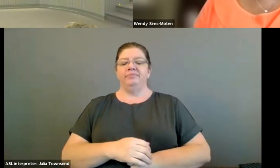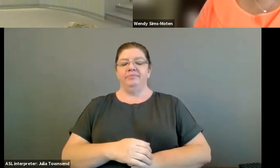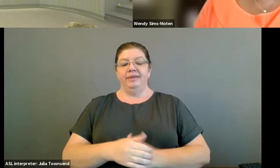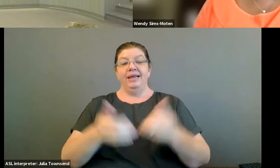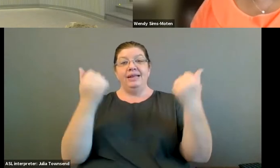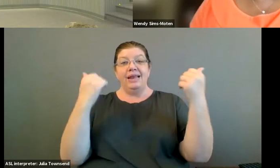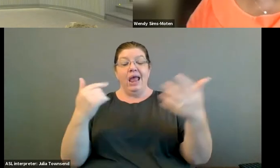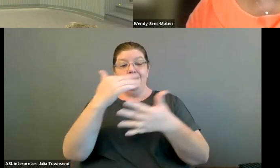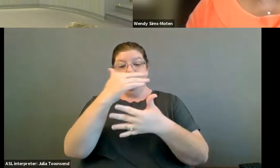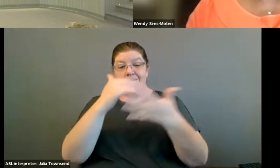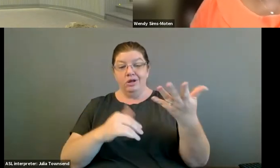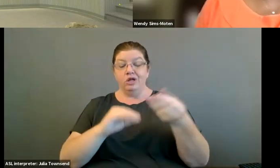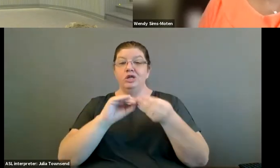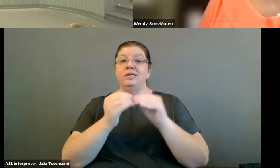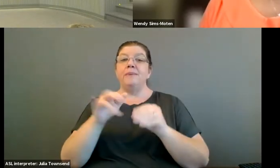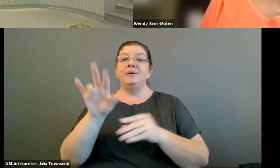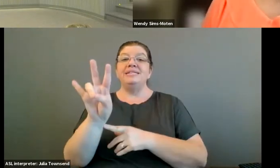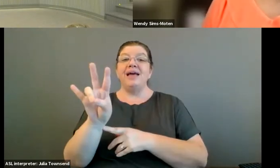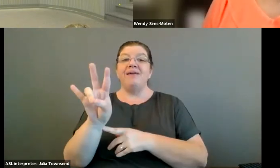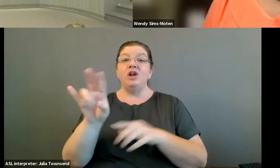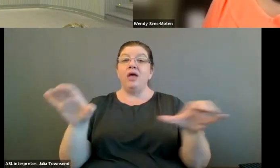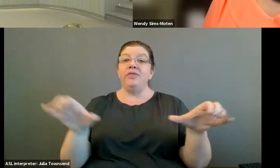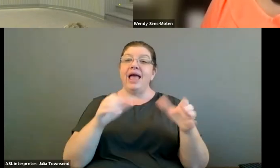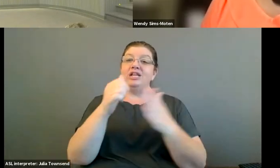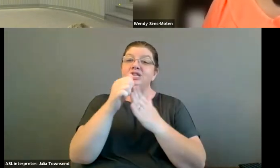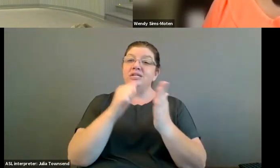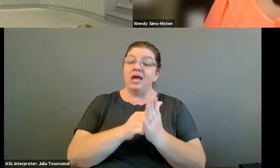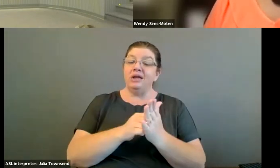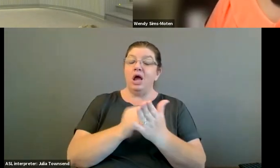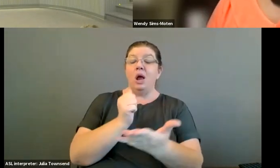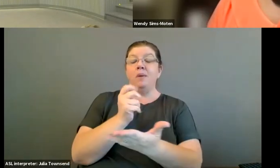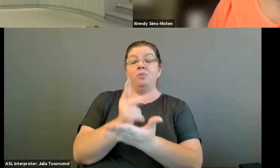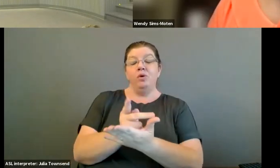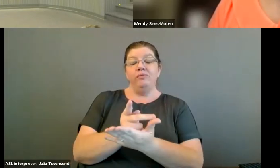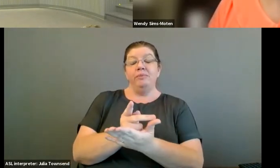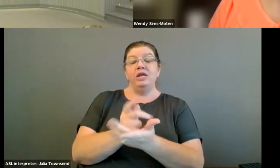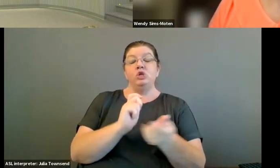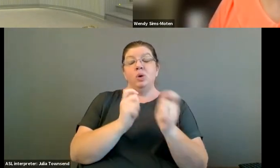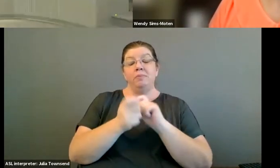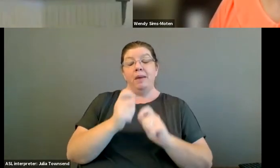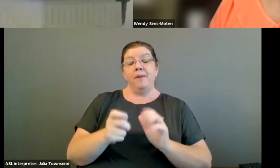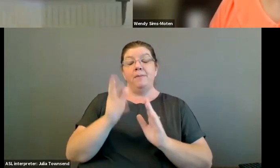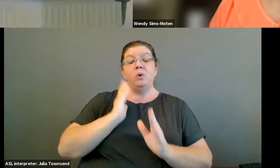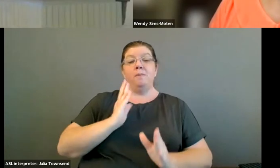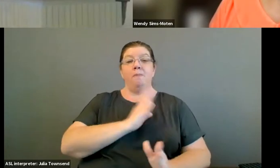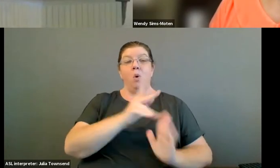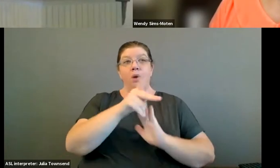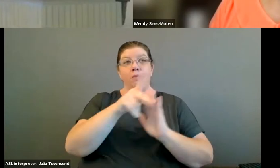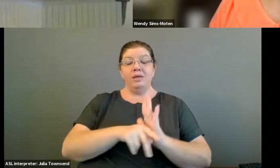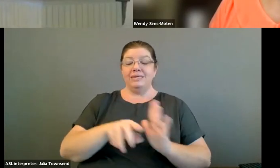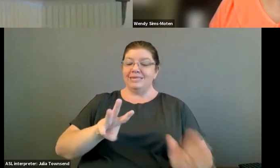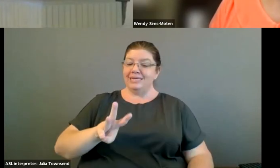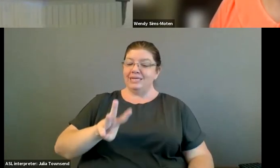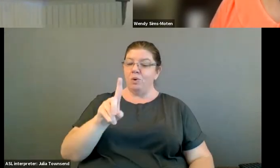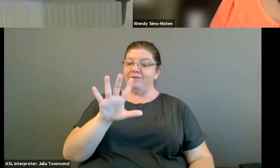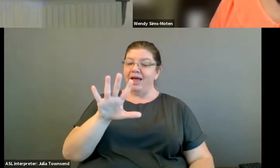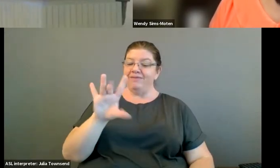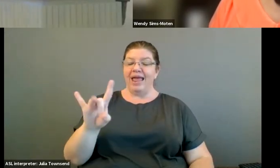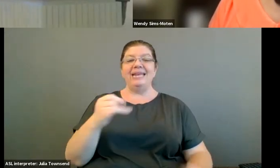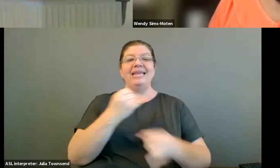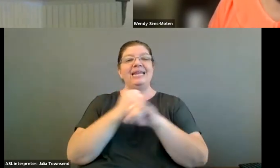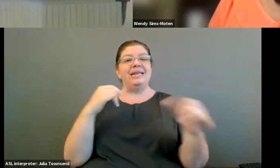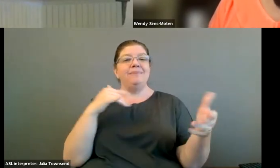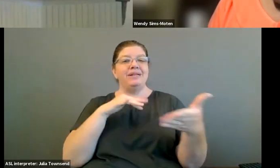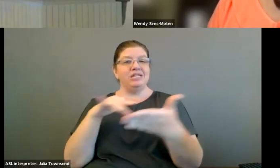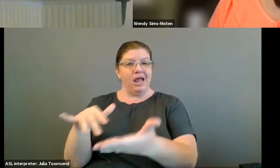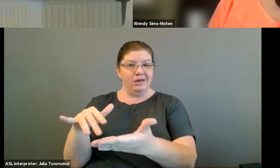to number 7 on the action agenda, the approval of amendments to Board Policy 6158, Independent Study, as required